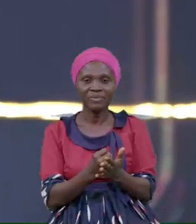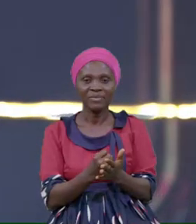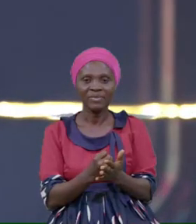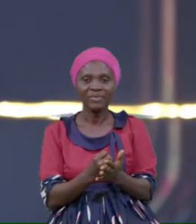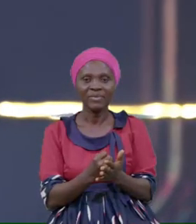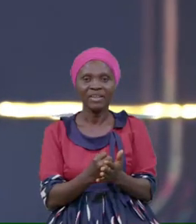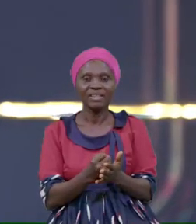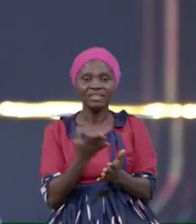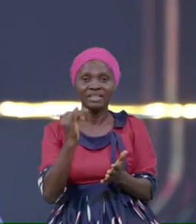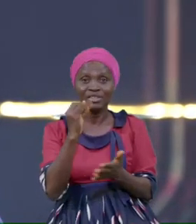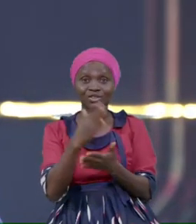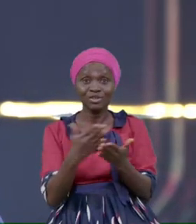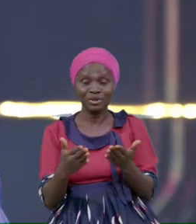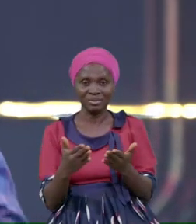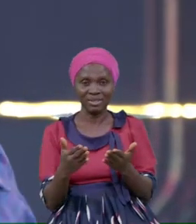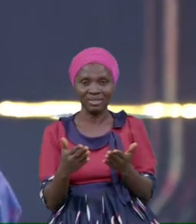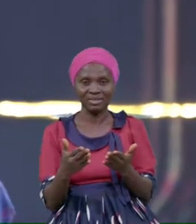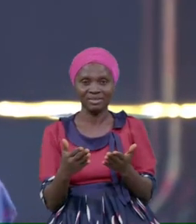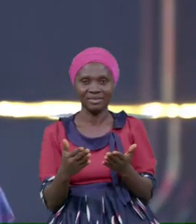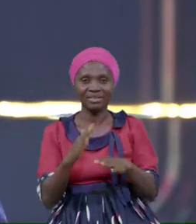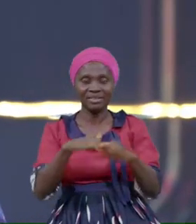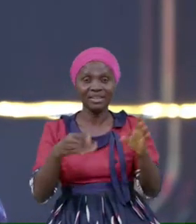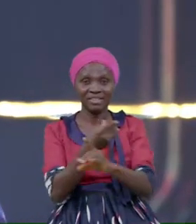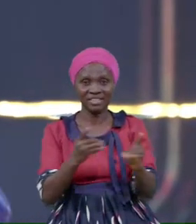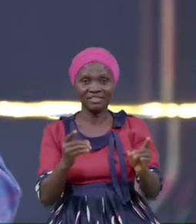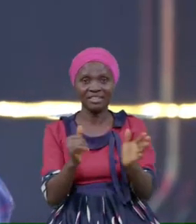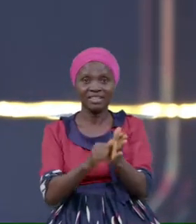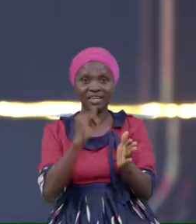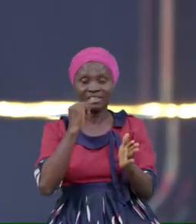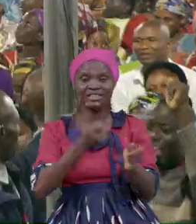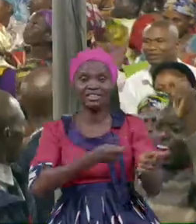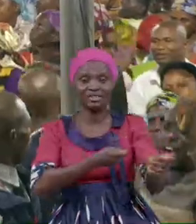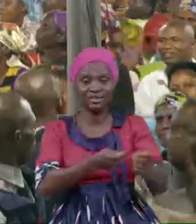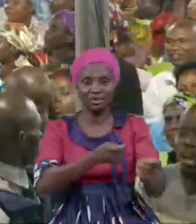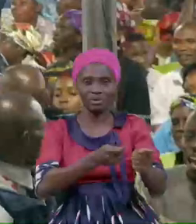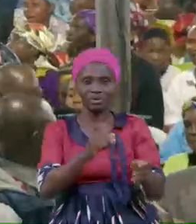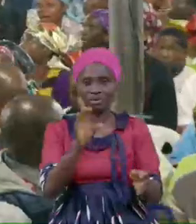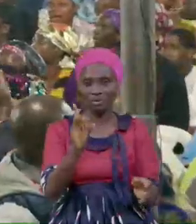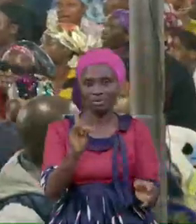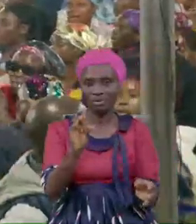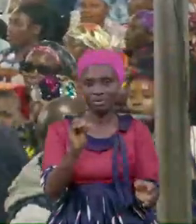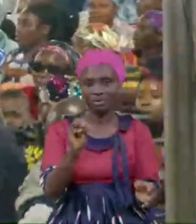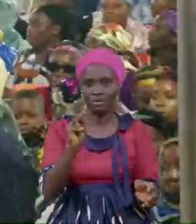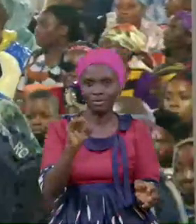dominion. Tonight, you have that dominion.